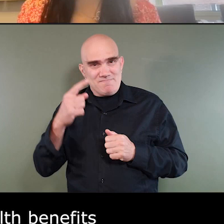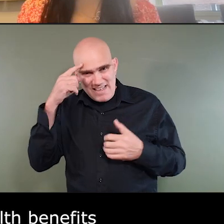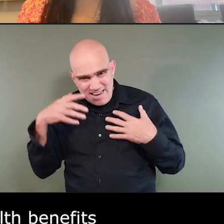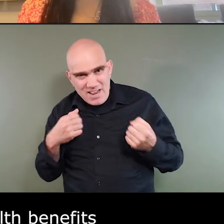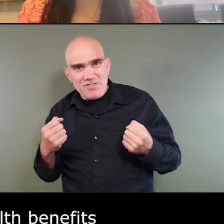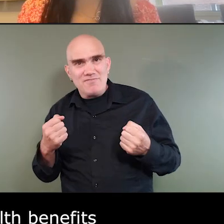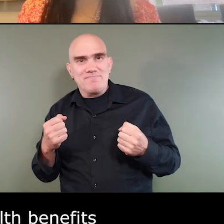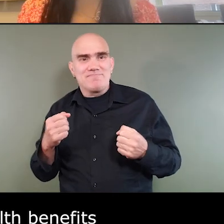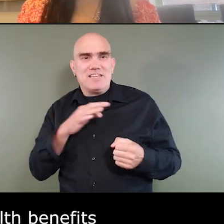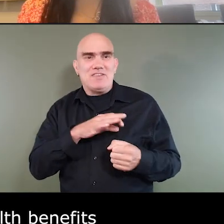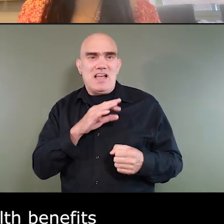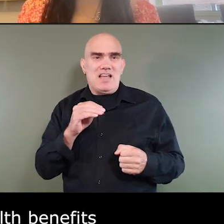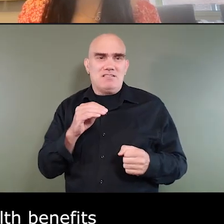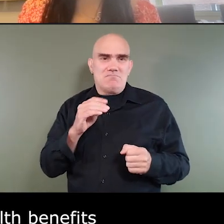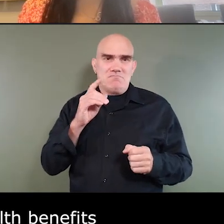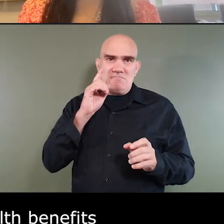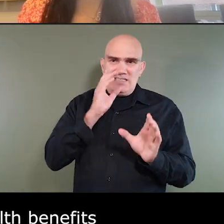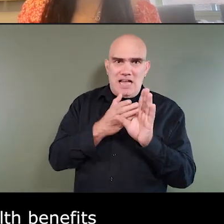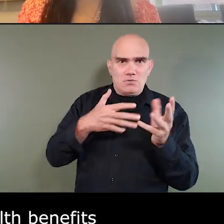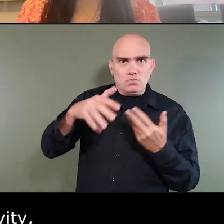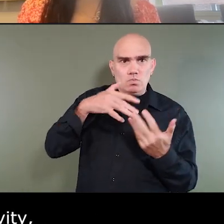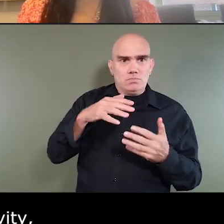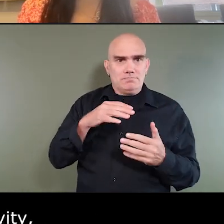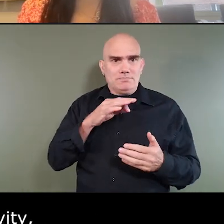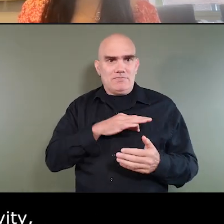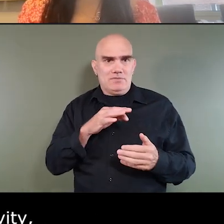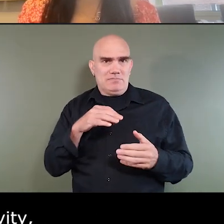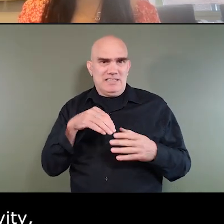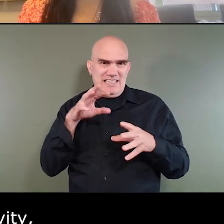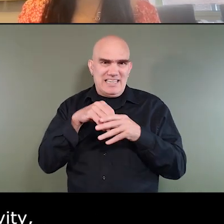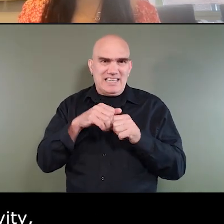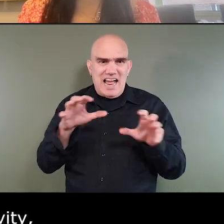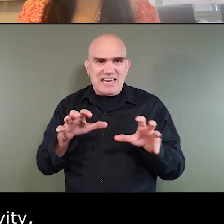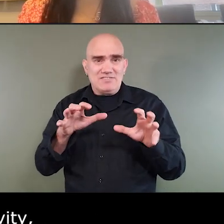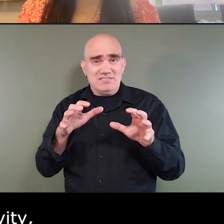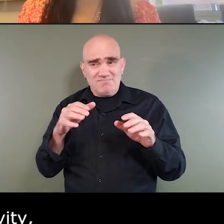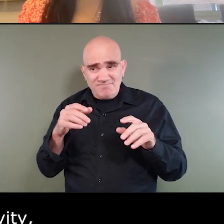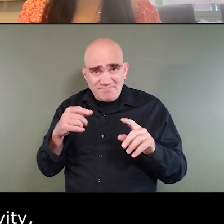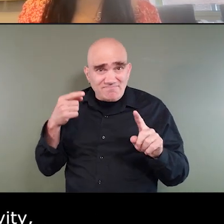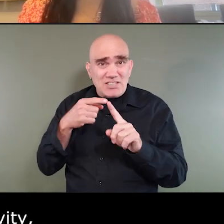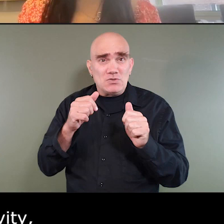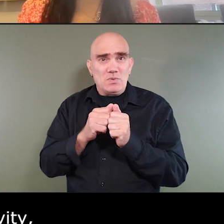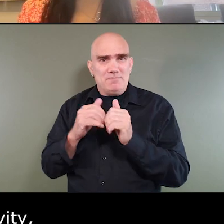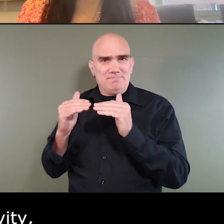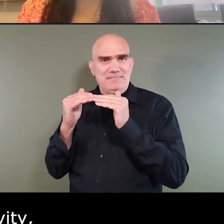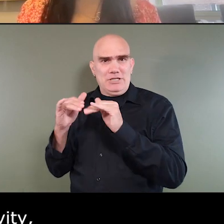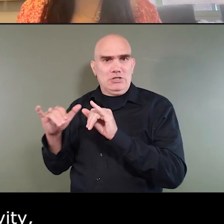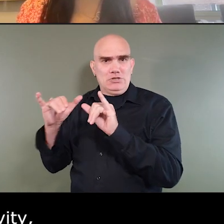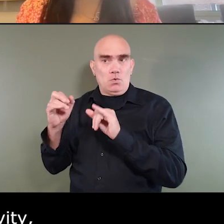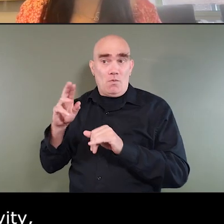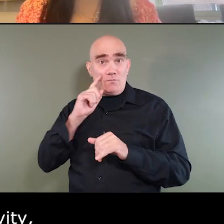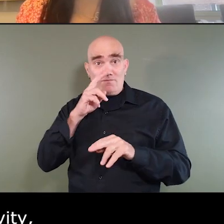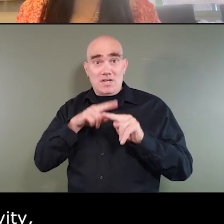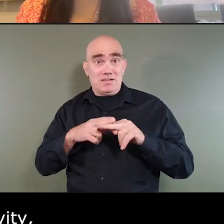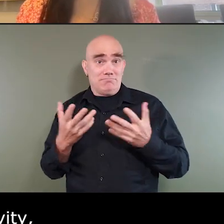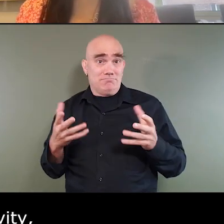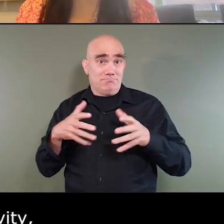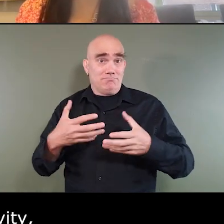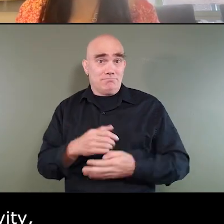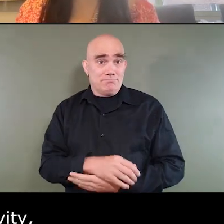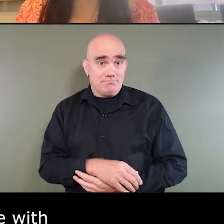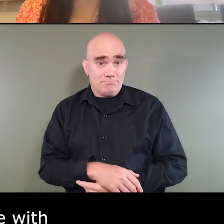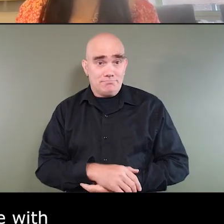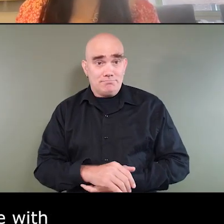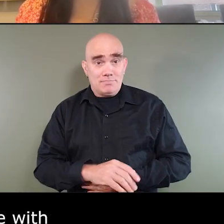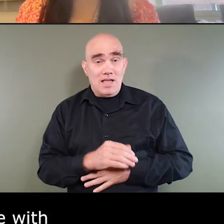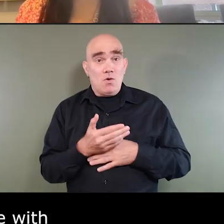with the mental health benefits and the psychosocial benefits of engaging in activity, especially with peers or for